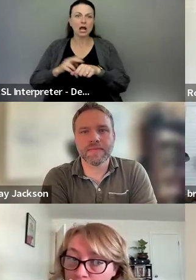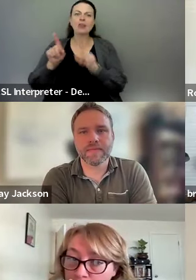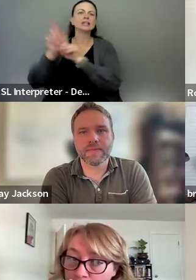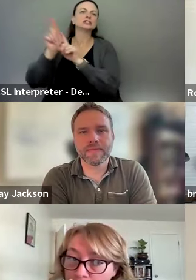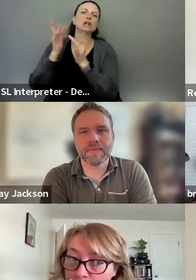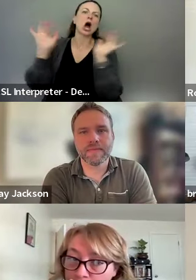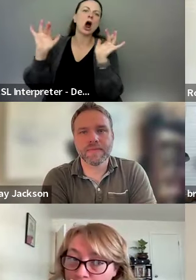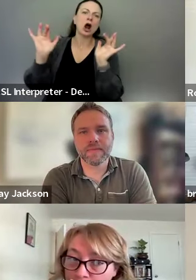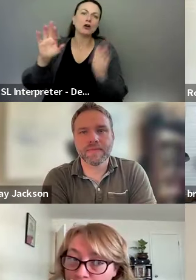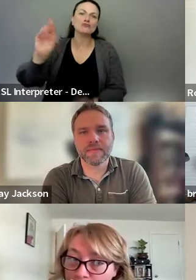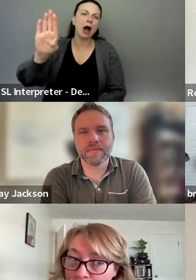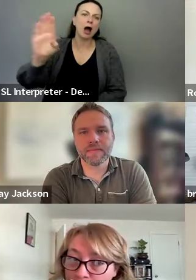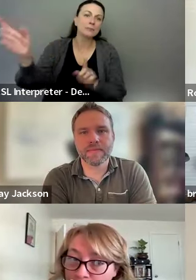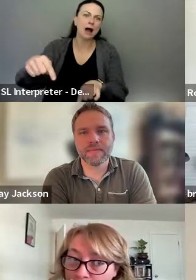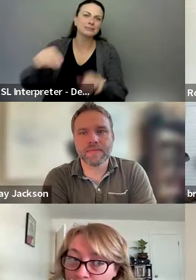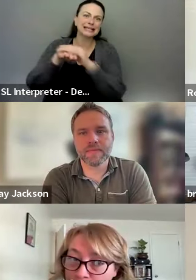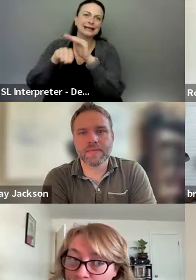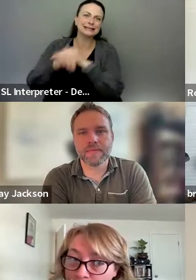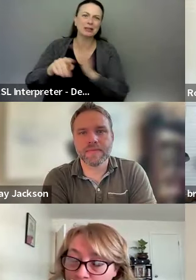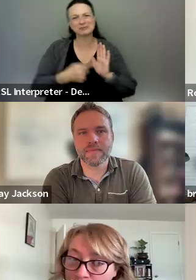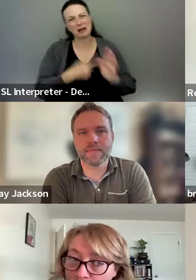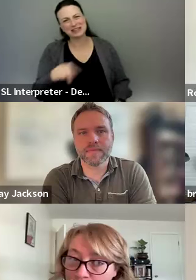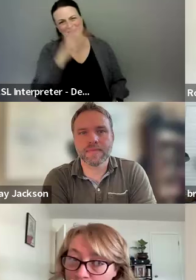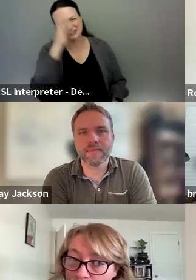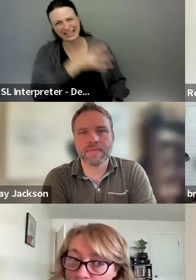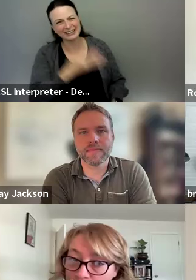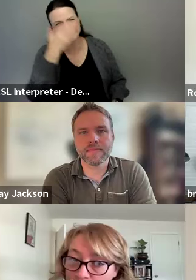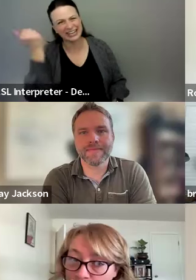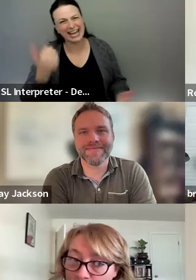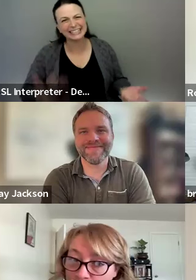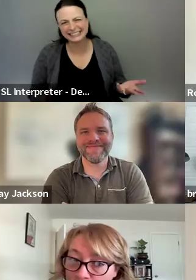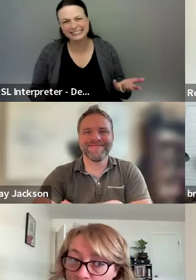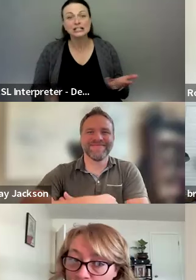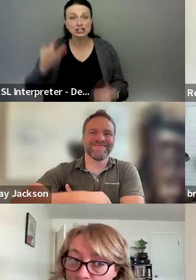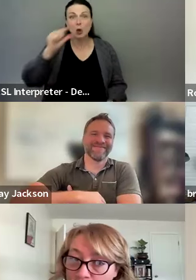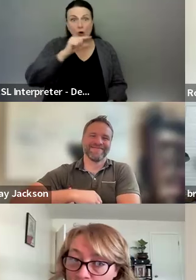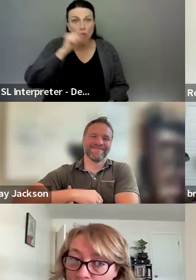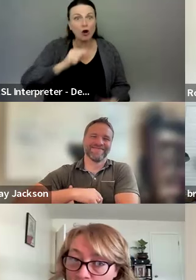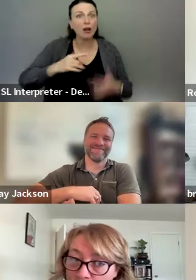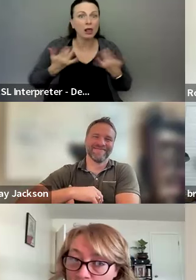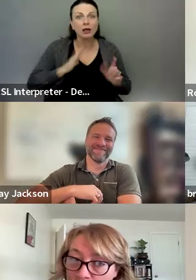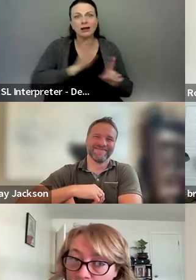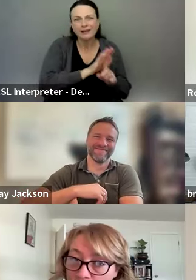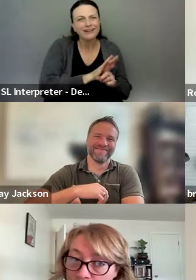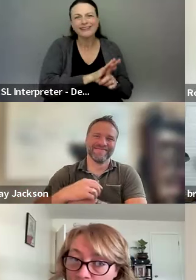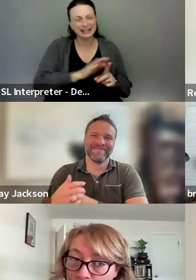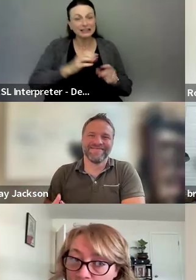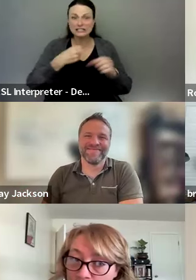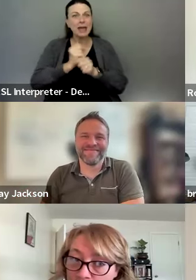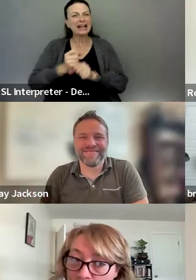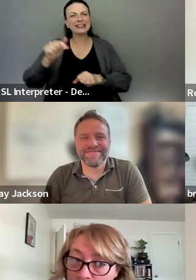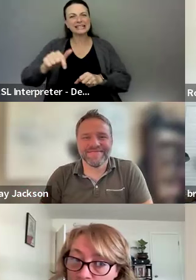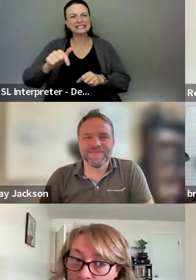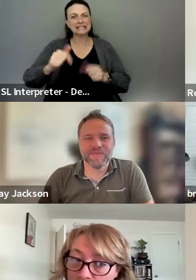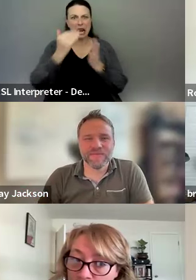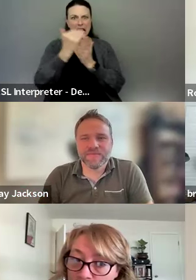very accessible. Sometimes they forget about it. So like Google has their event, la la la, and then they're small. Like let's make this